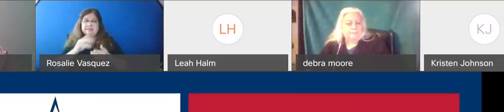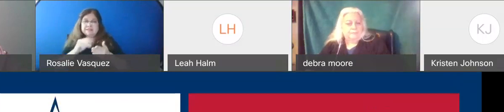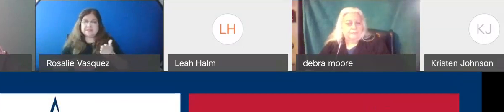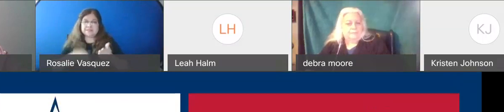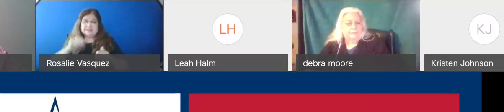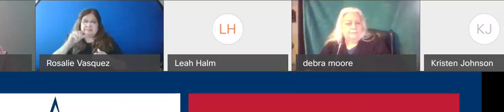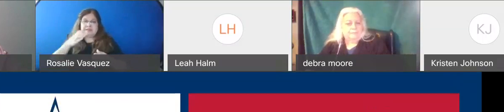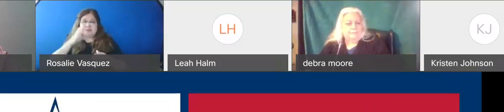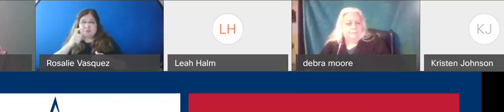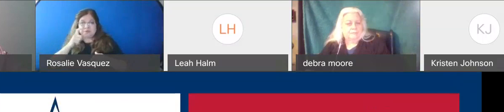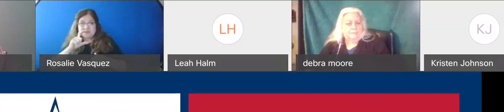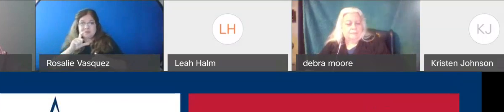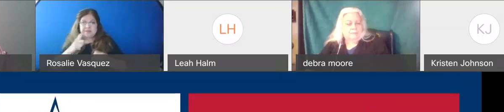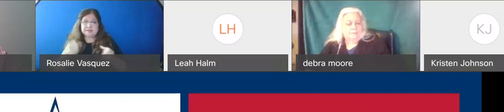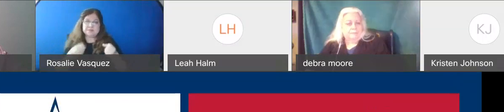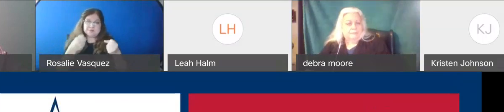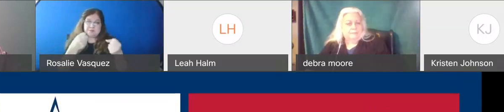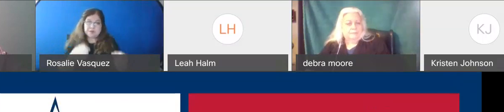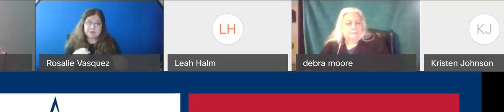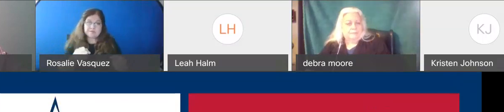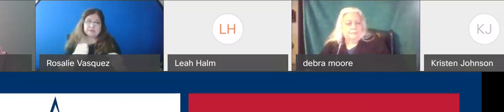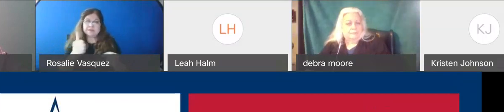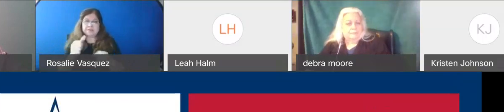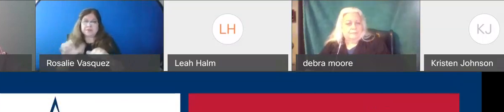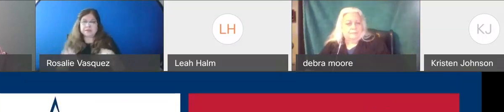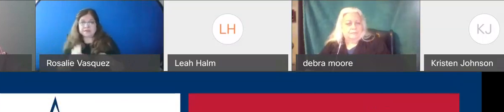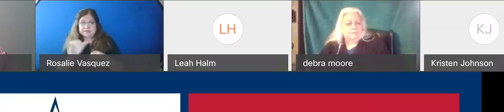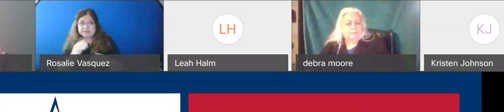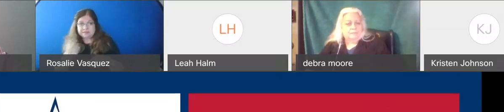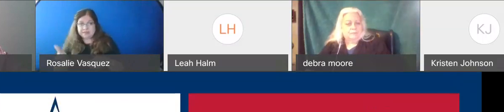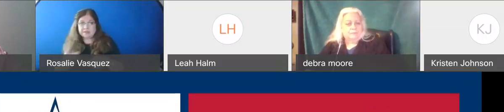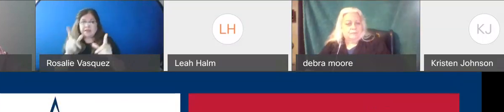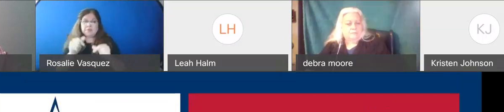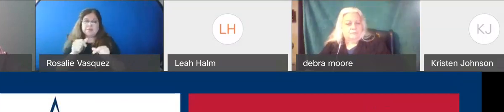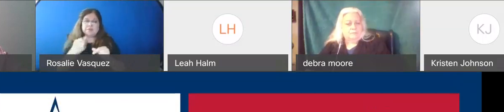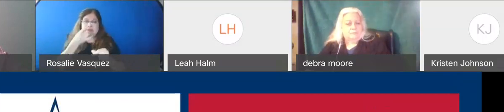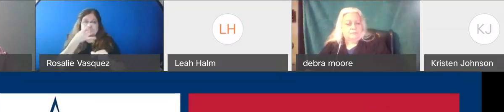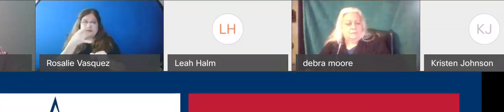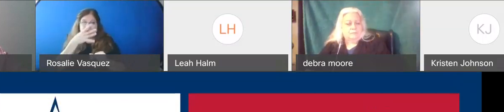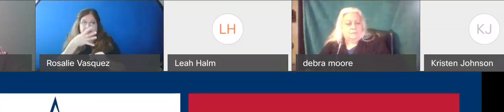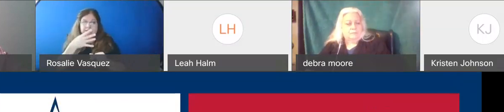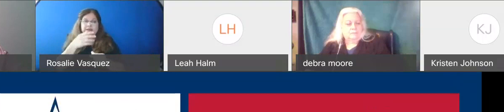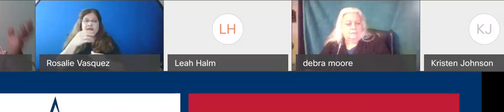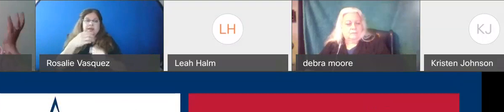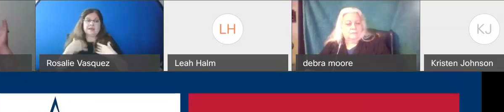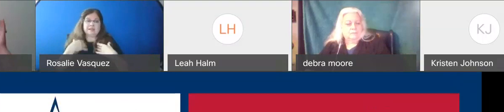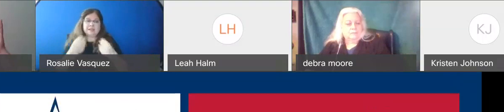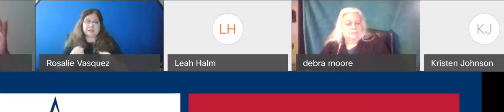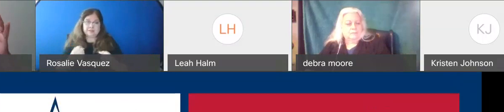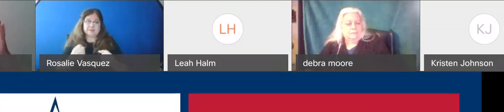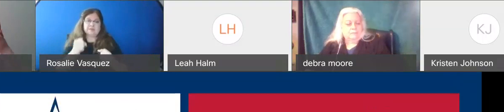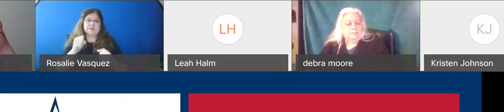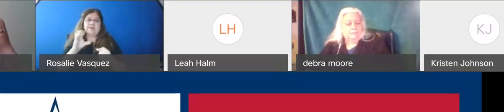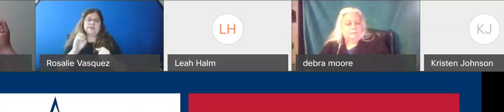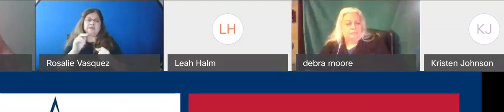driving, and similar activities as those. When you're mixing medications and health conditions when drinking, so if